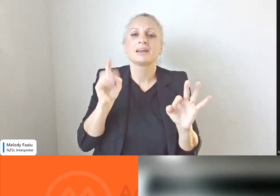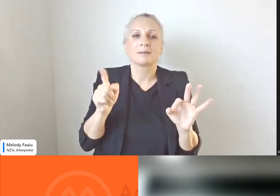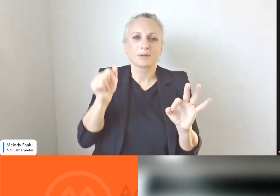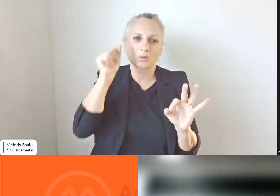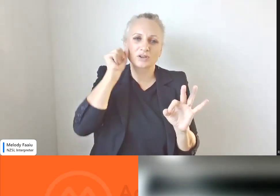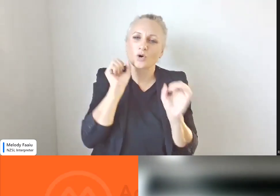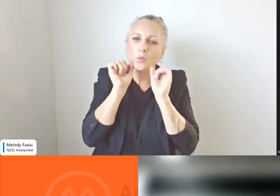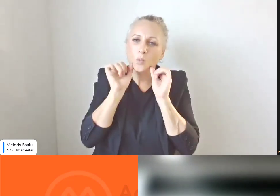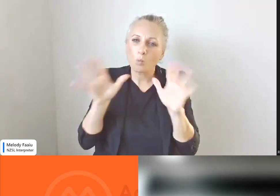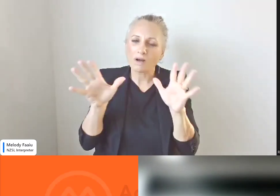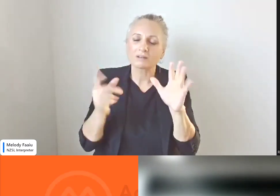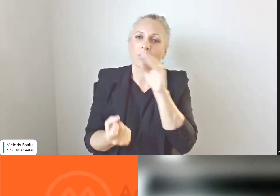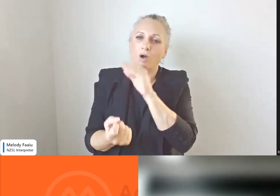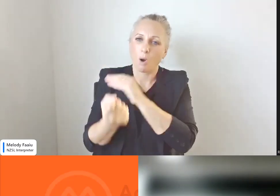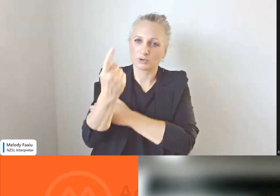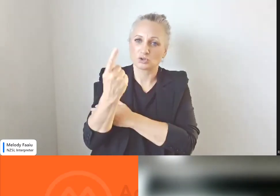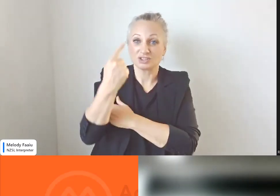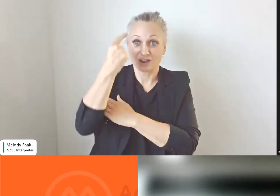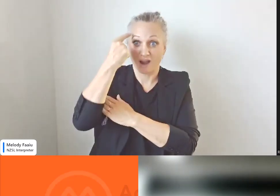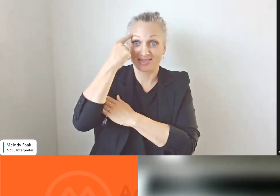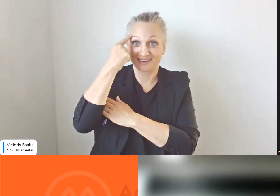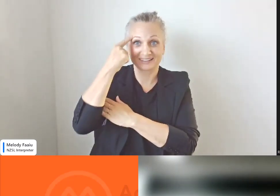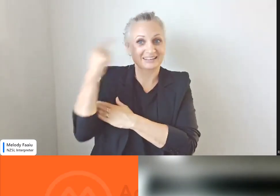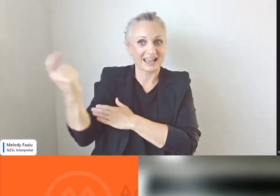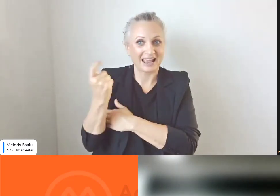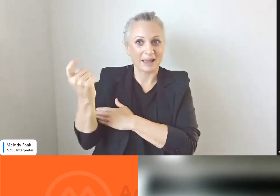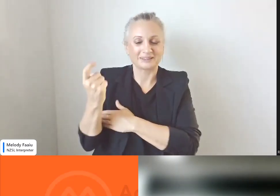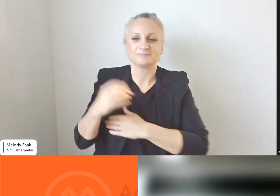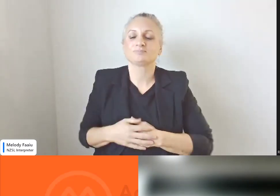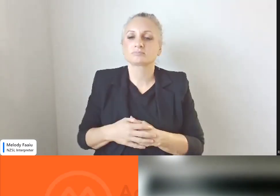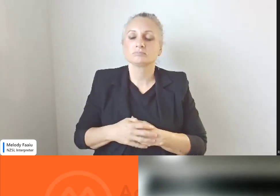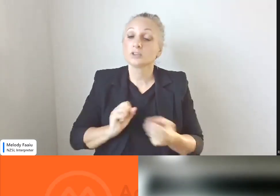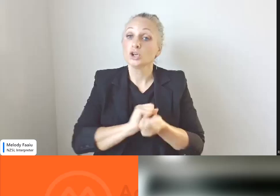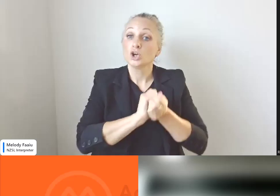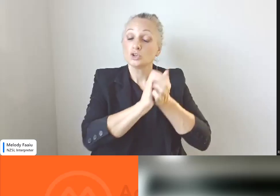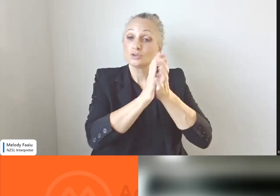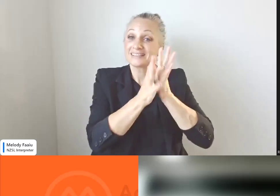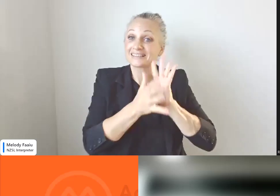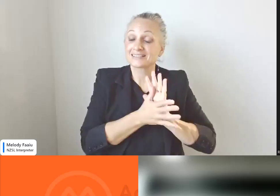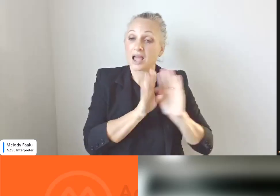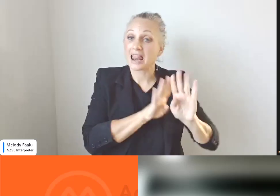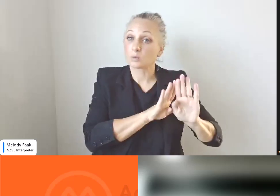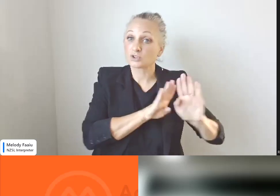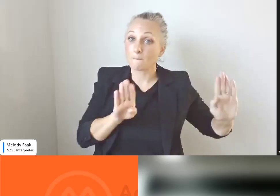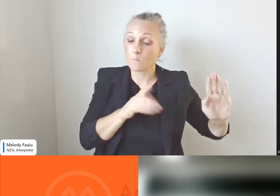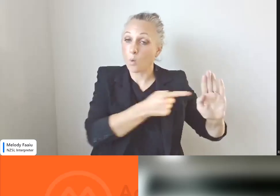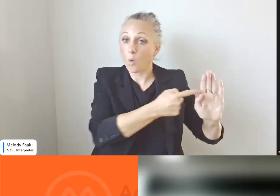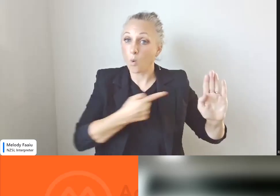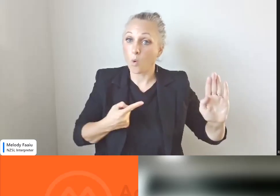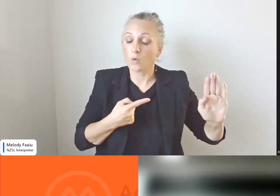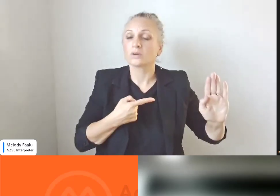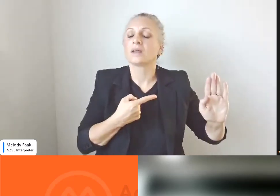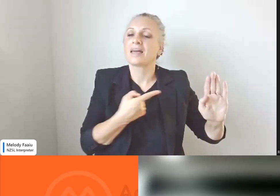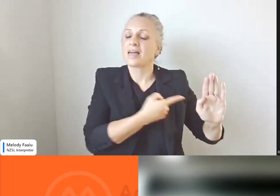think. The New Zealand Sign Language Board, who Whaikaha supports, is also considering options for enhancing